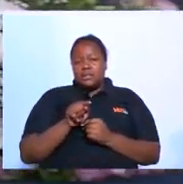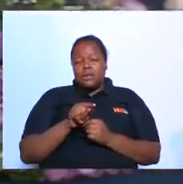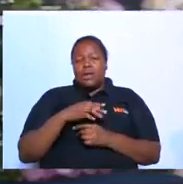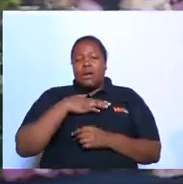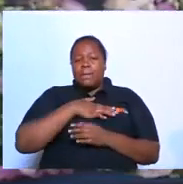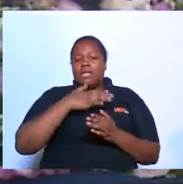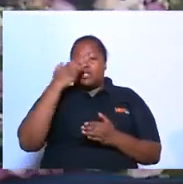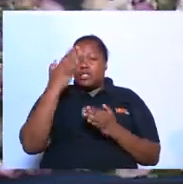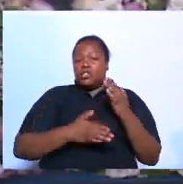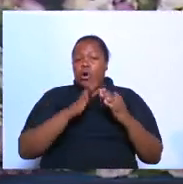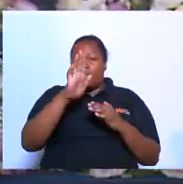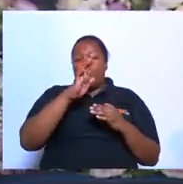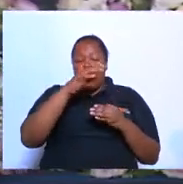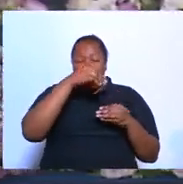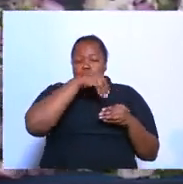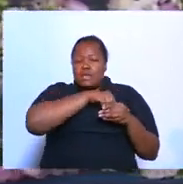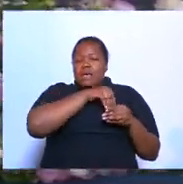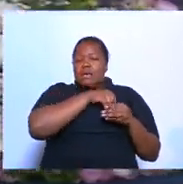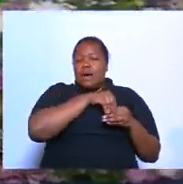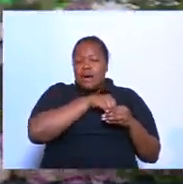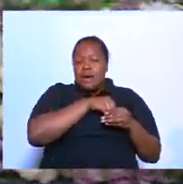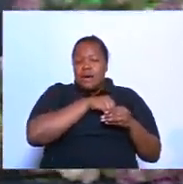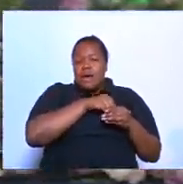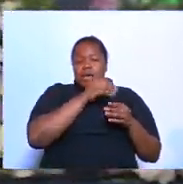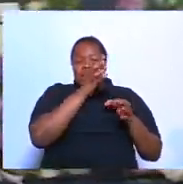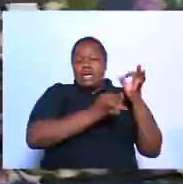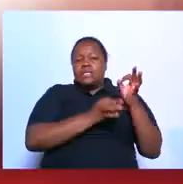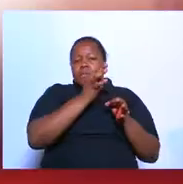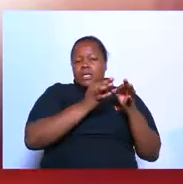stop your inner critic from taking over